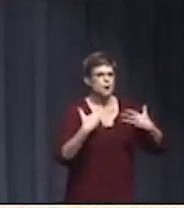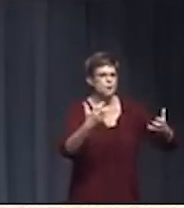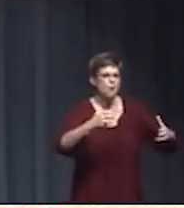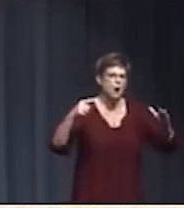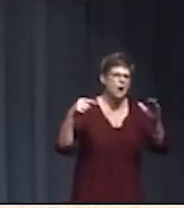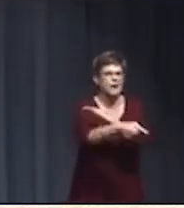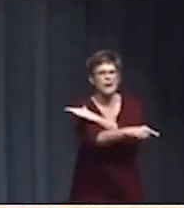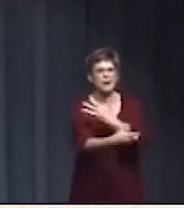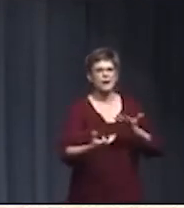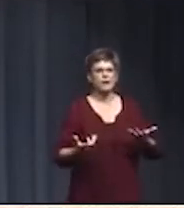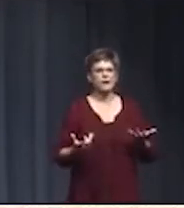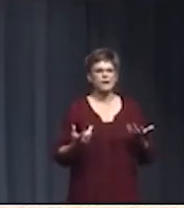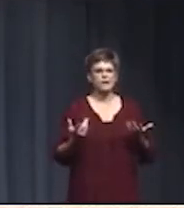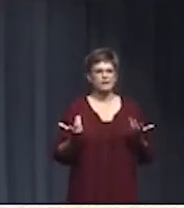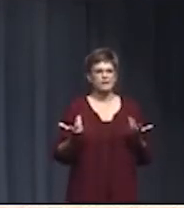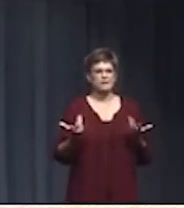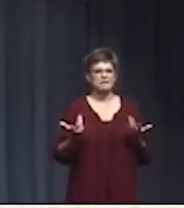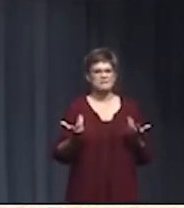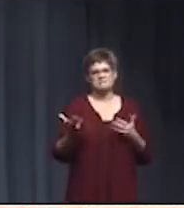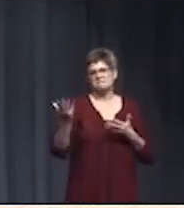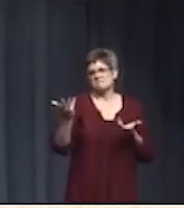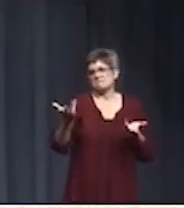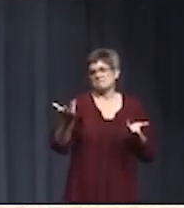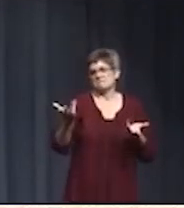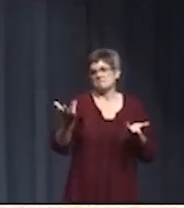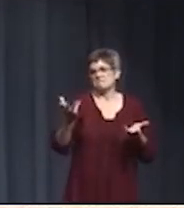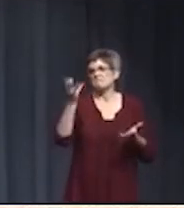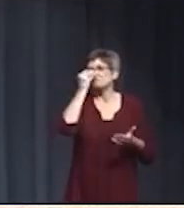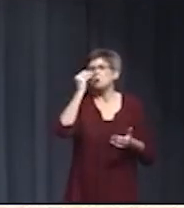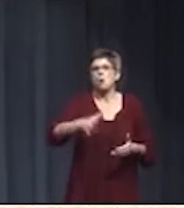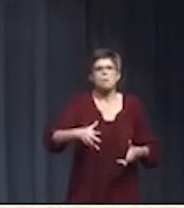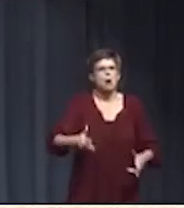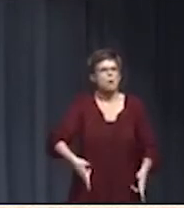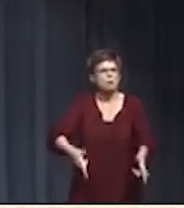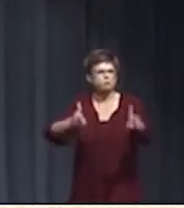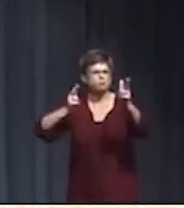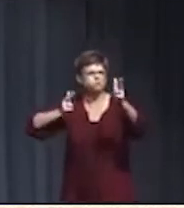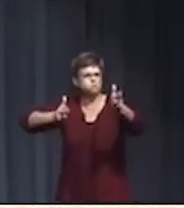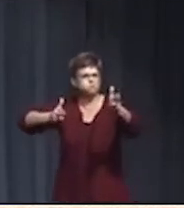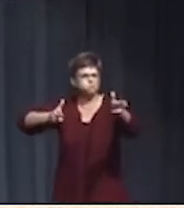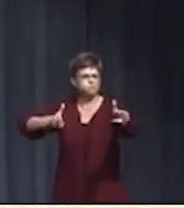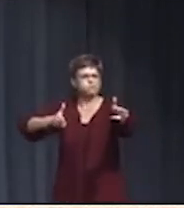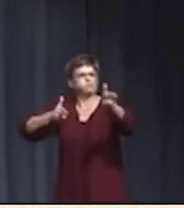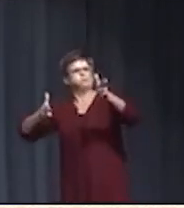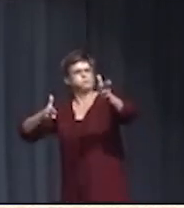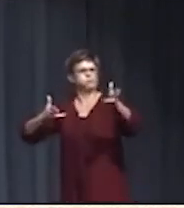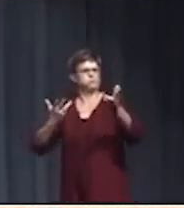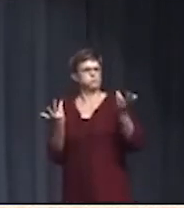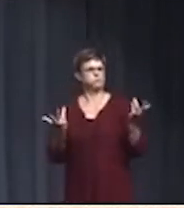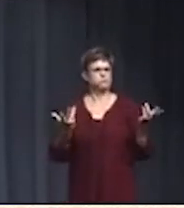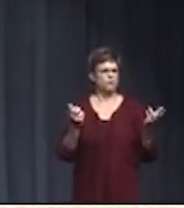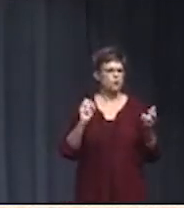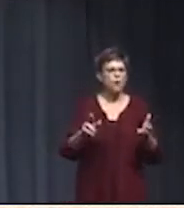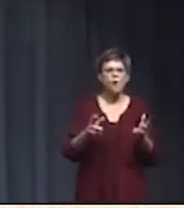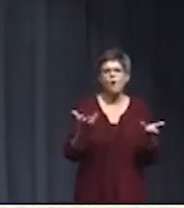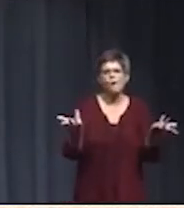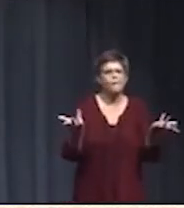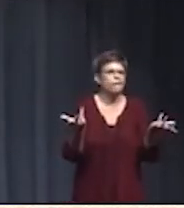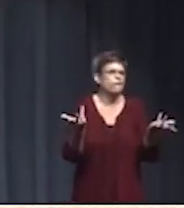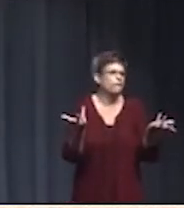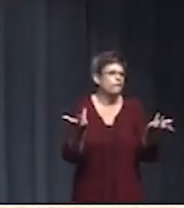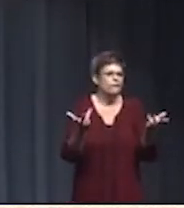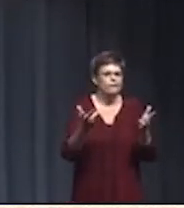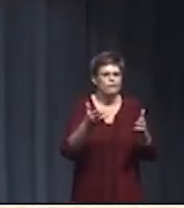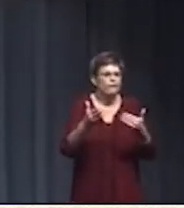Even if it's with a large gauge rifle at a couple of hundred yards, it's not the same as putting a spear into